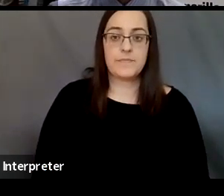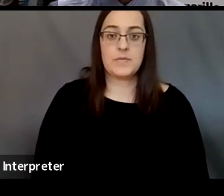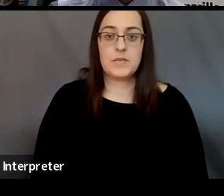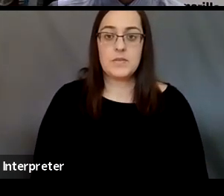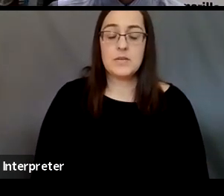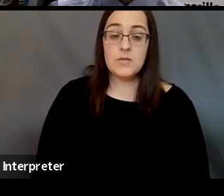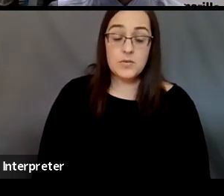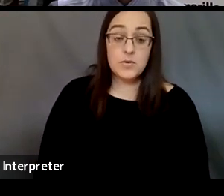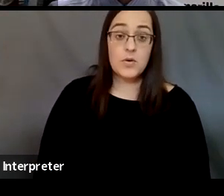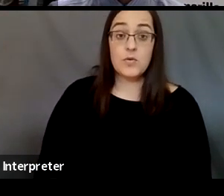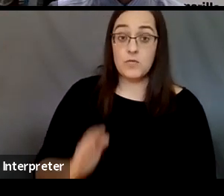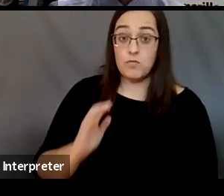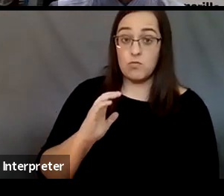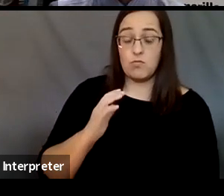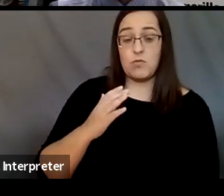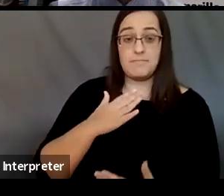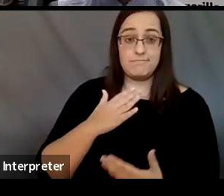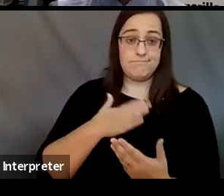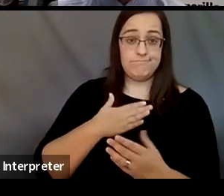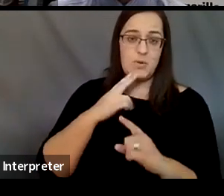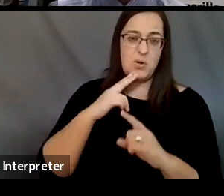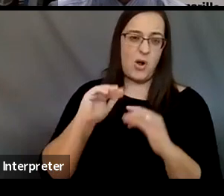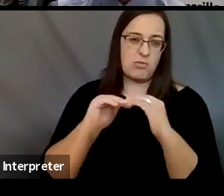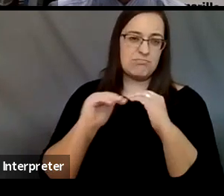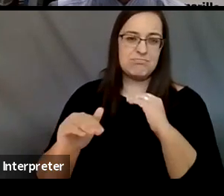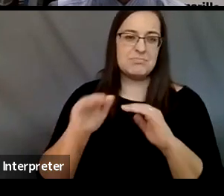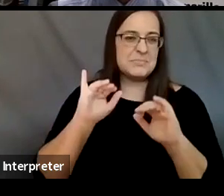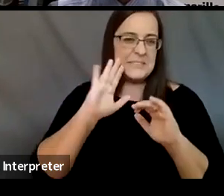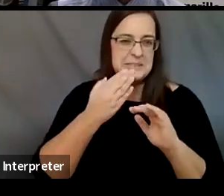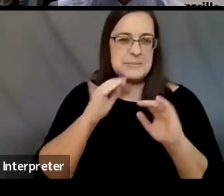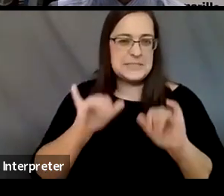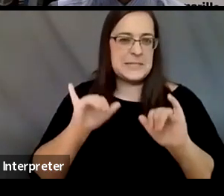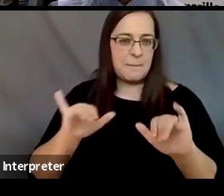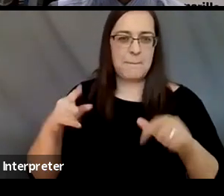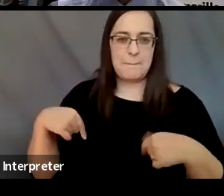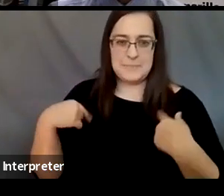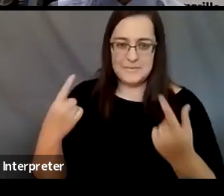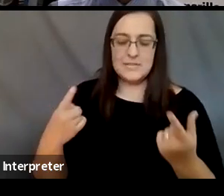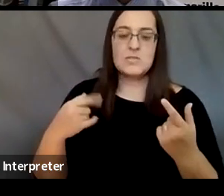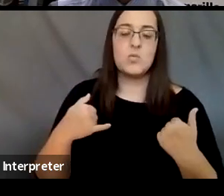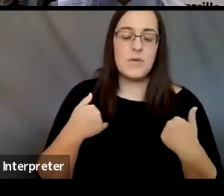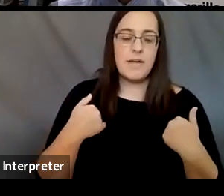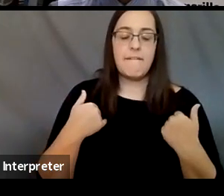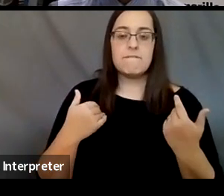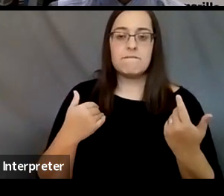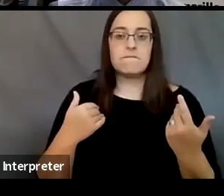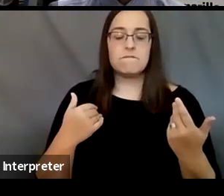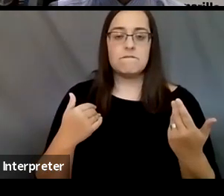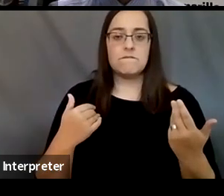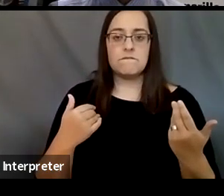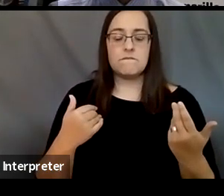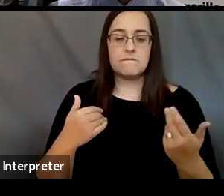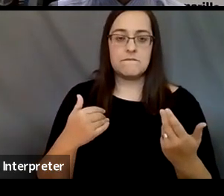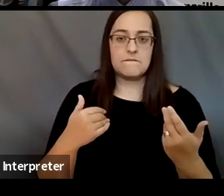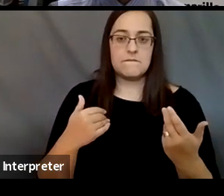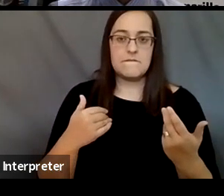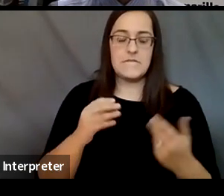From our standpoint, we're holding steady. We still have the predominance of our